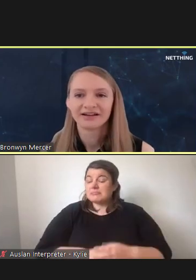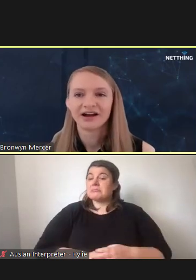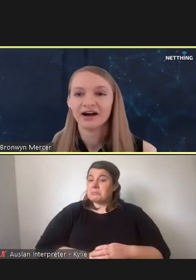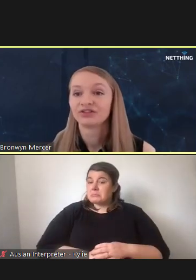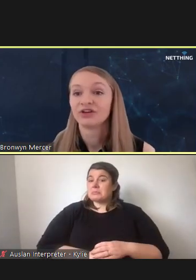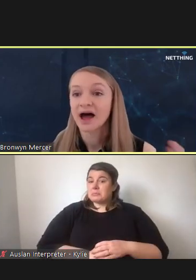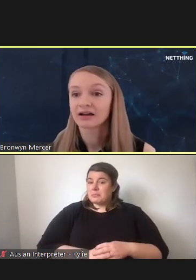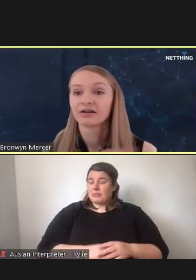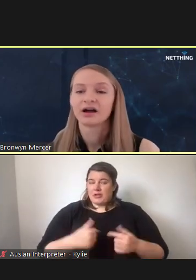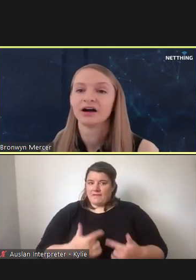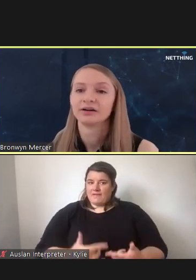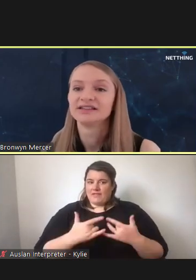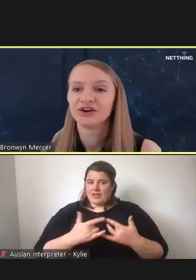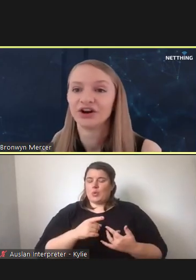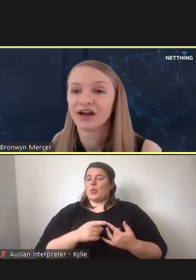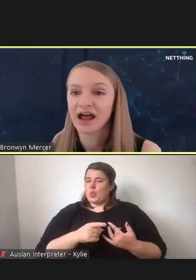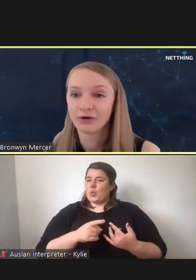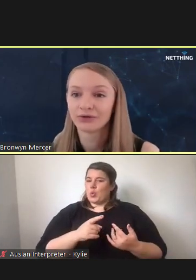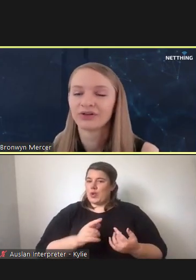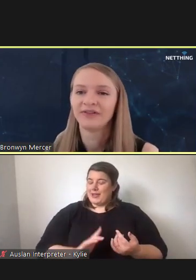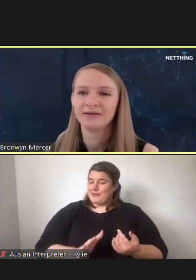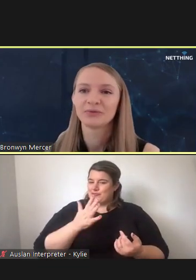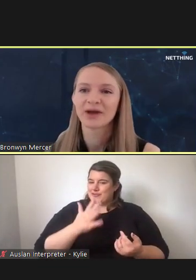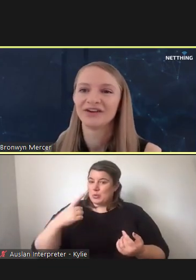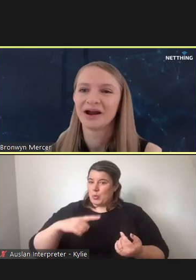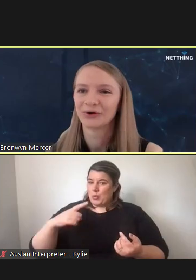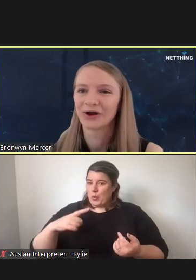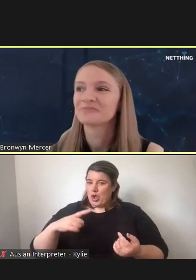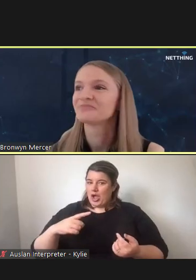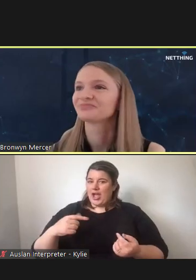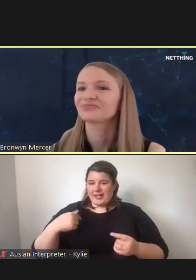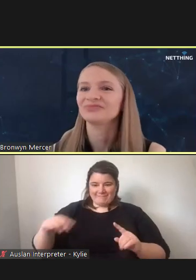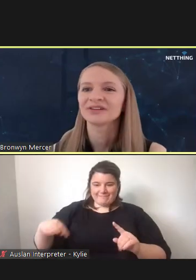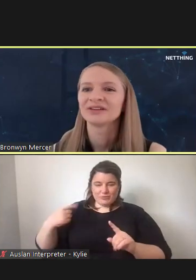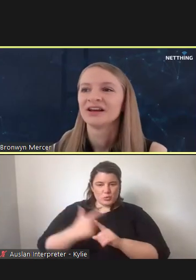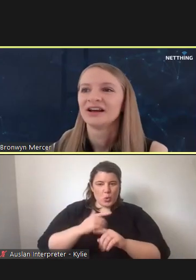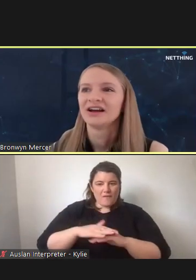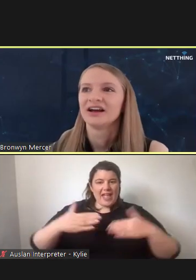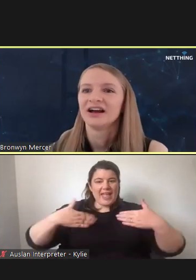quite thematic, considering the health theme that we have in our program.